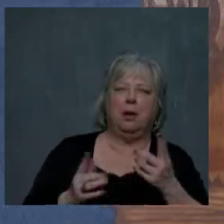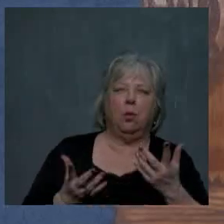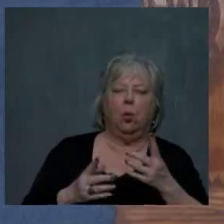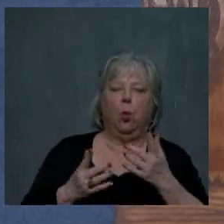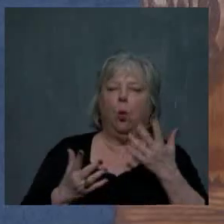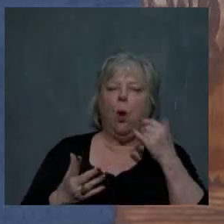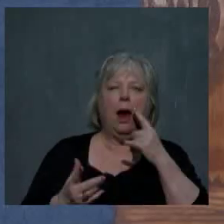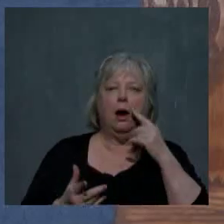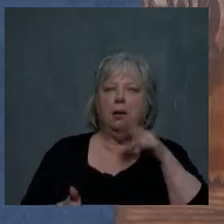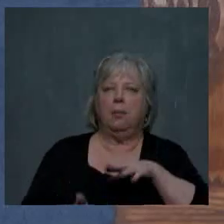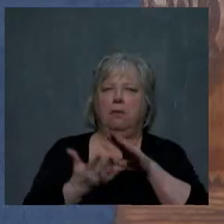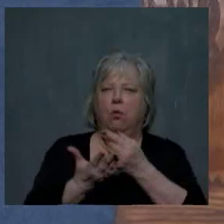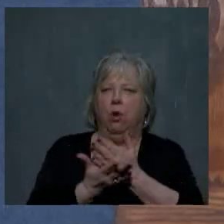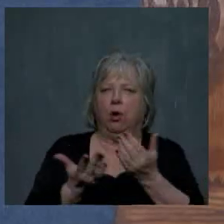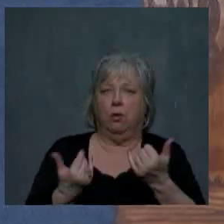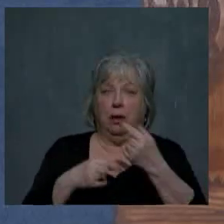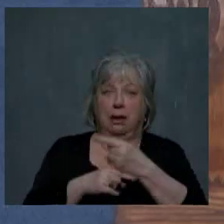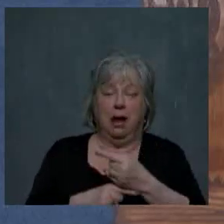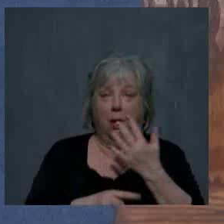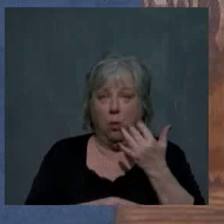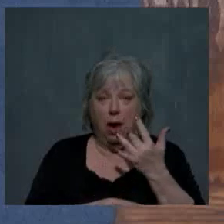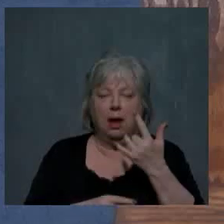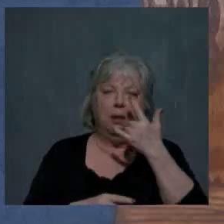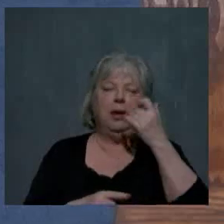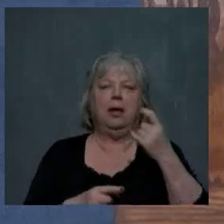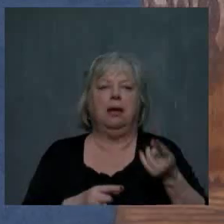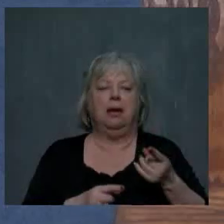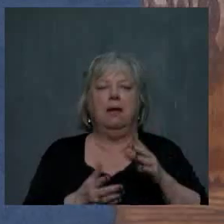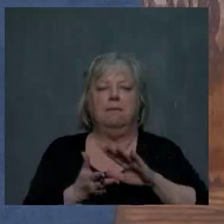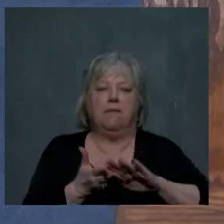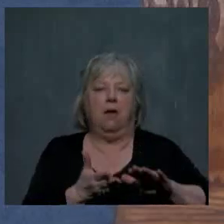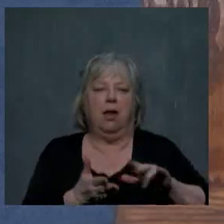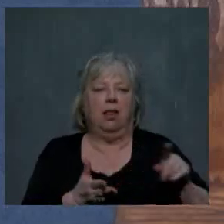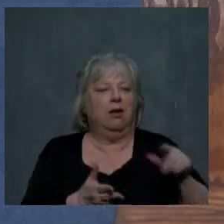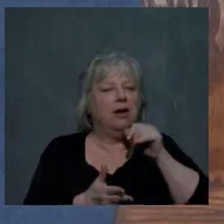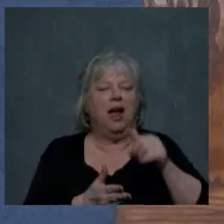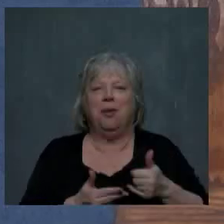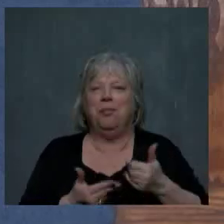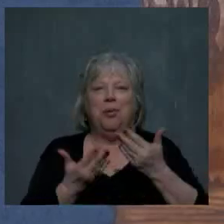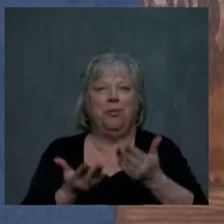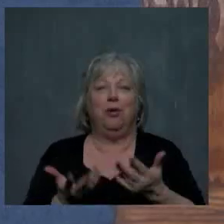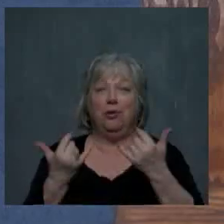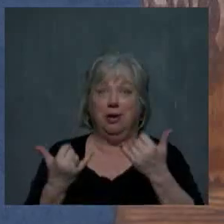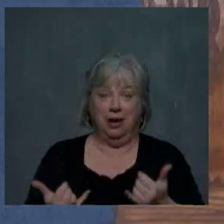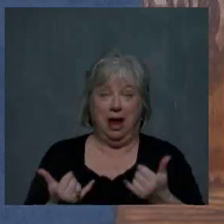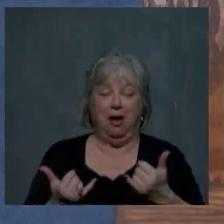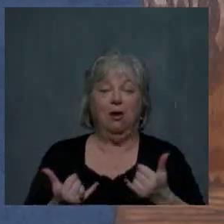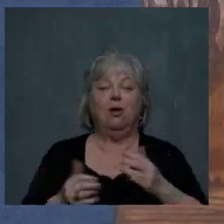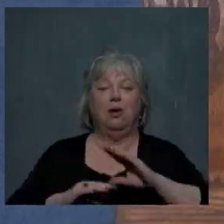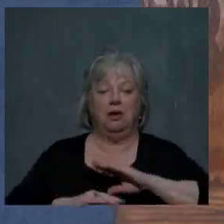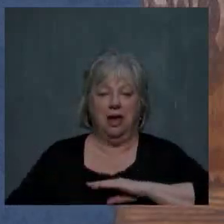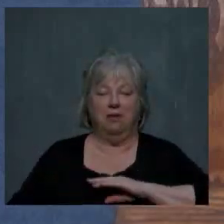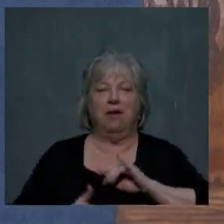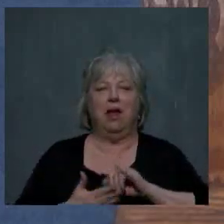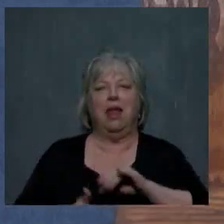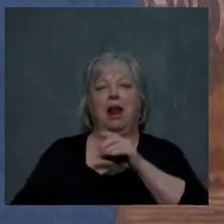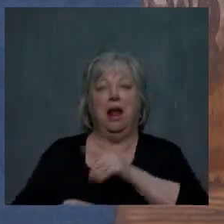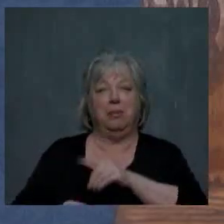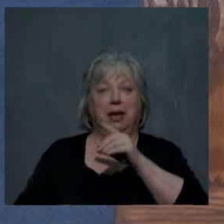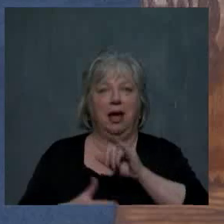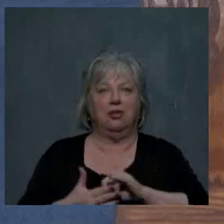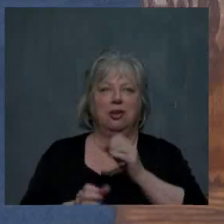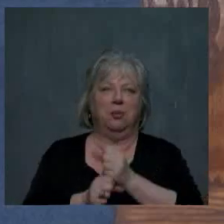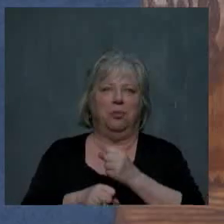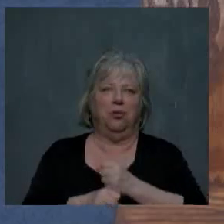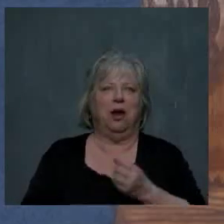and why it's before you today as a variance is that they're not proposing at this time to fulfill that obligation that was created